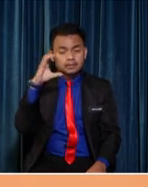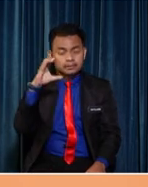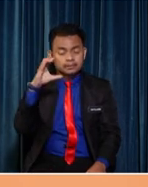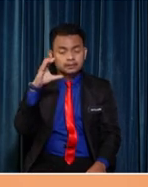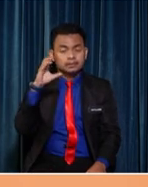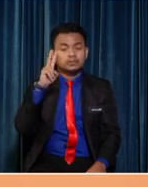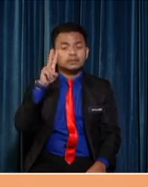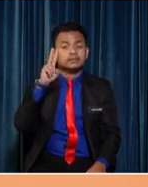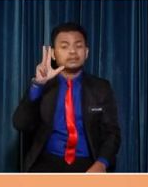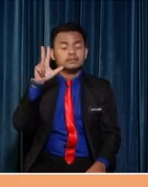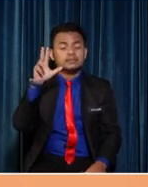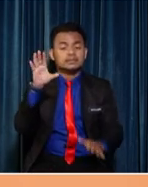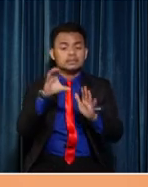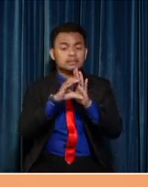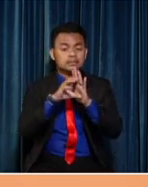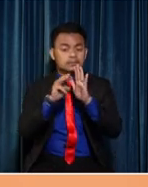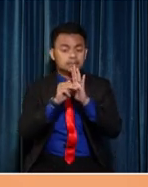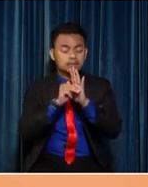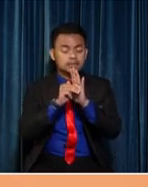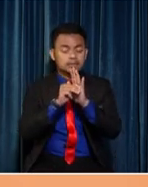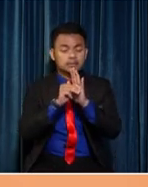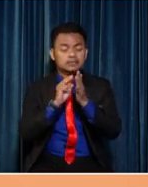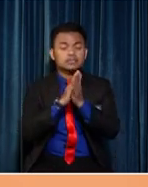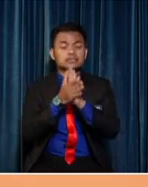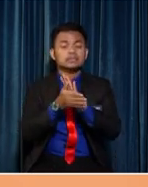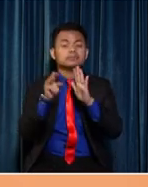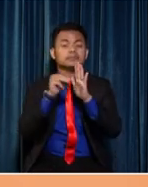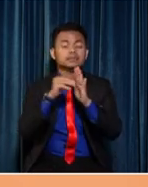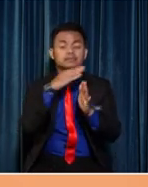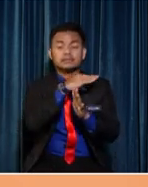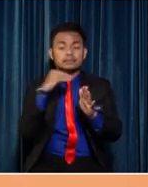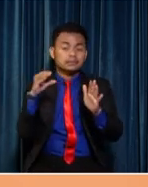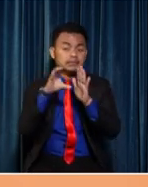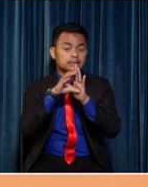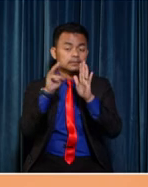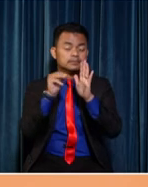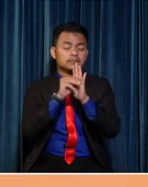723 centimeters to meter and centimeter.